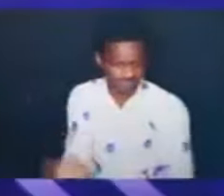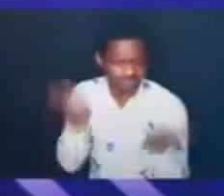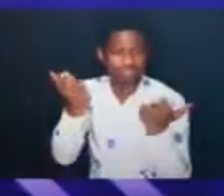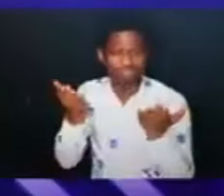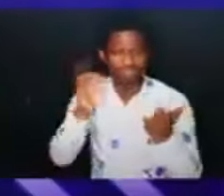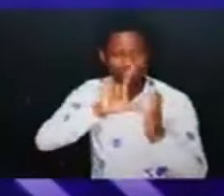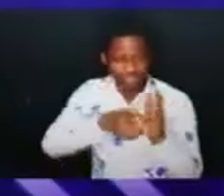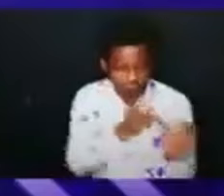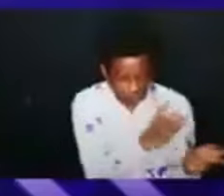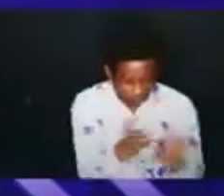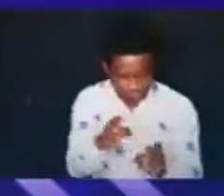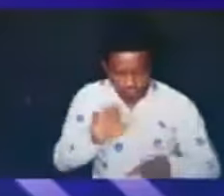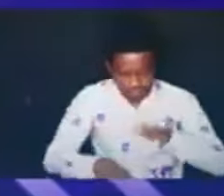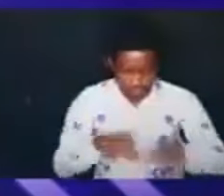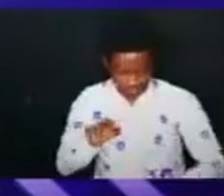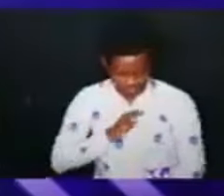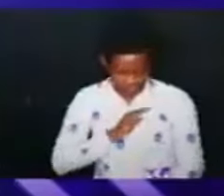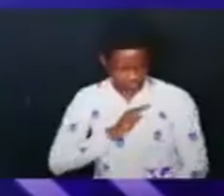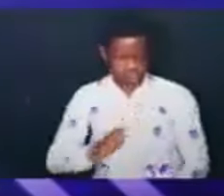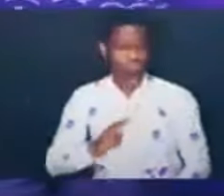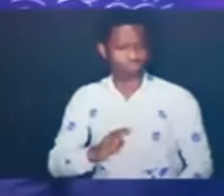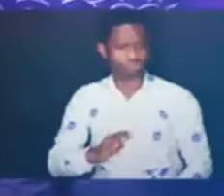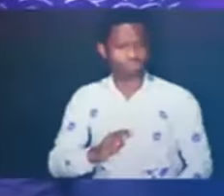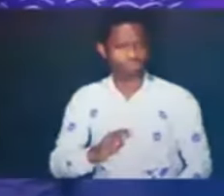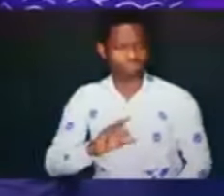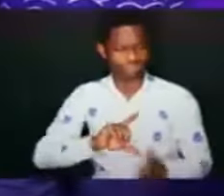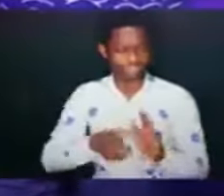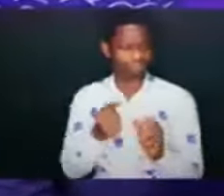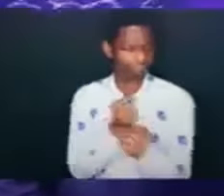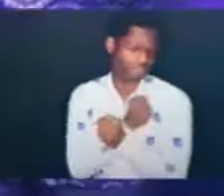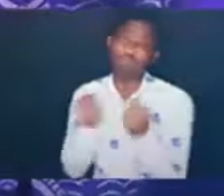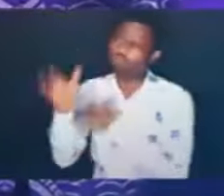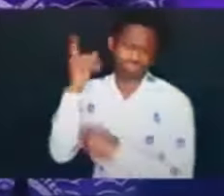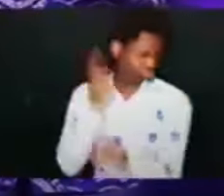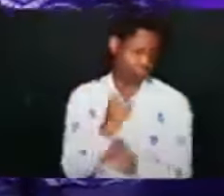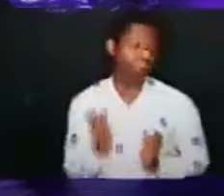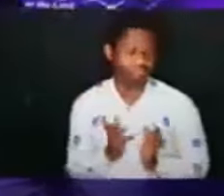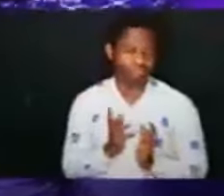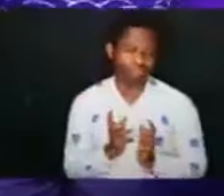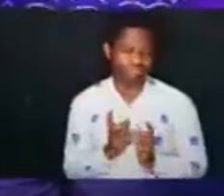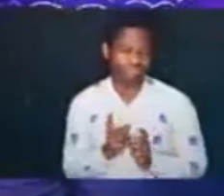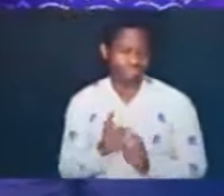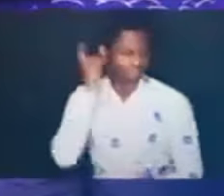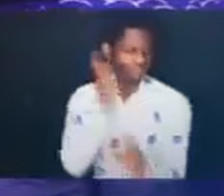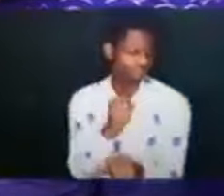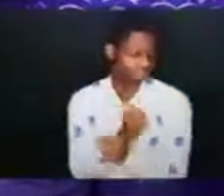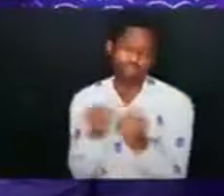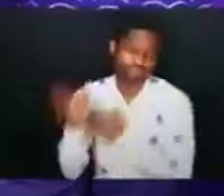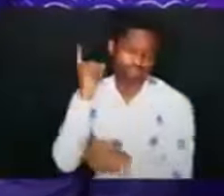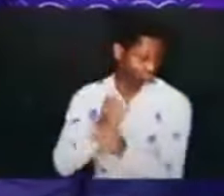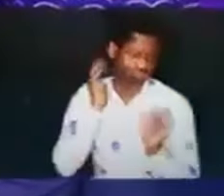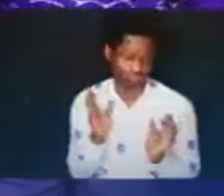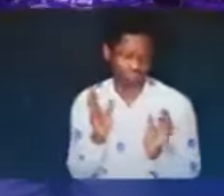And watch us out. Just love the Lord. Just love the Lord. You may be